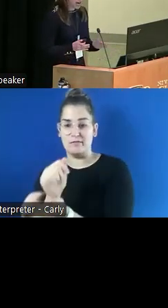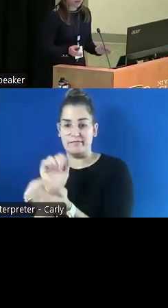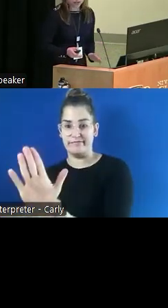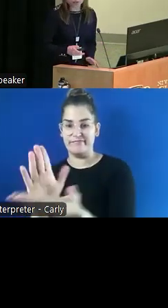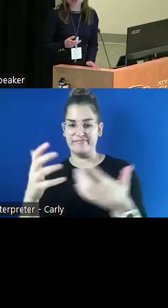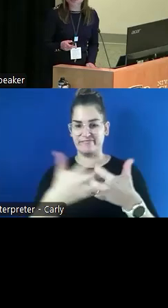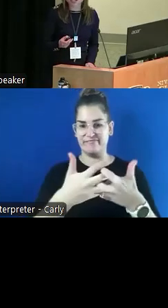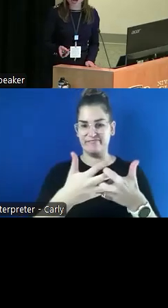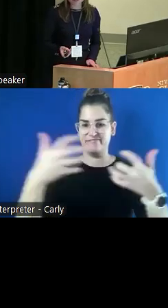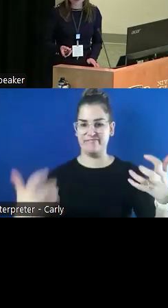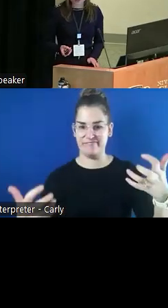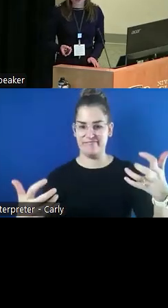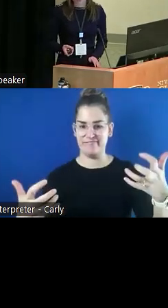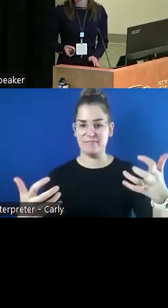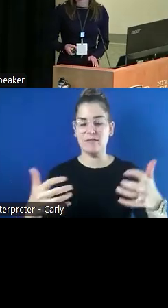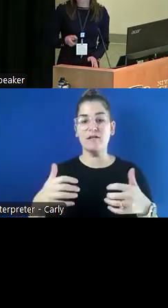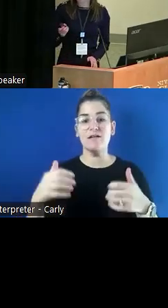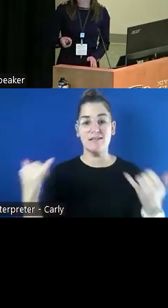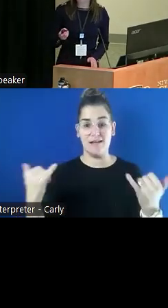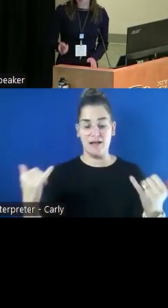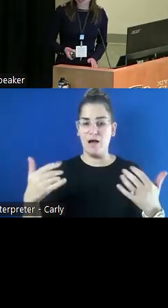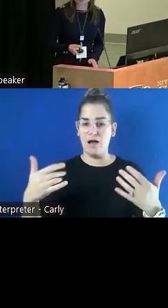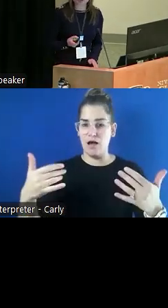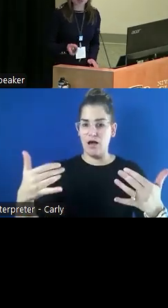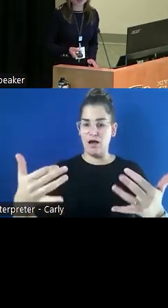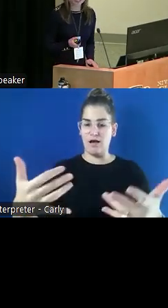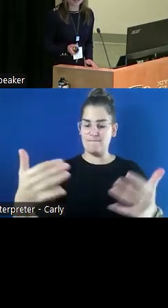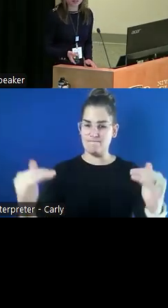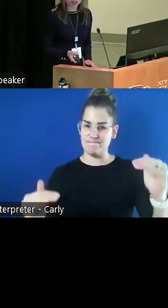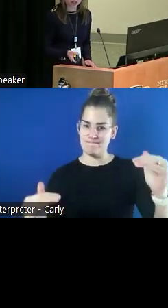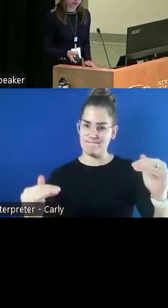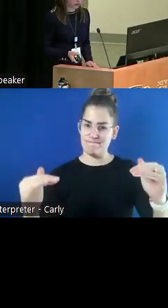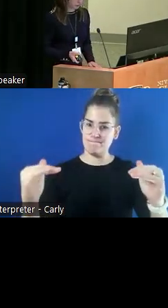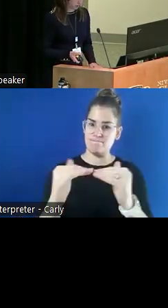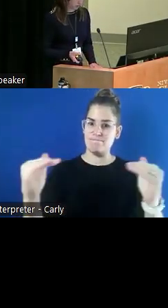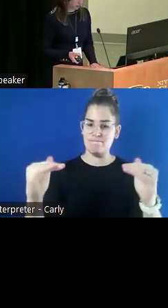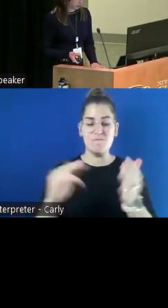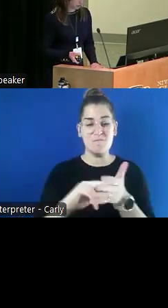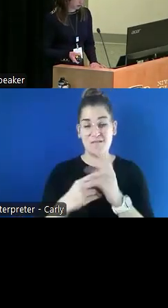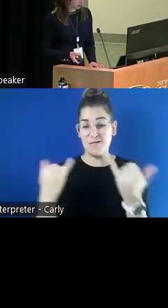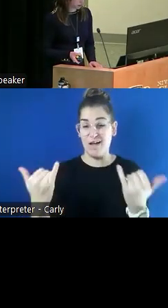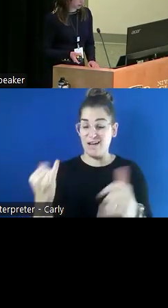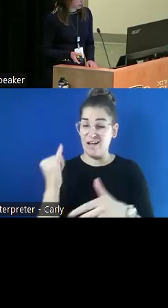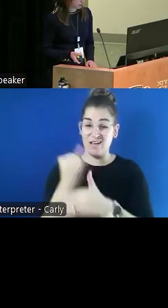for avenues to close this gap, our interventions are going to be ineffective.